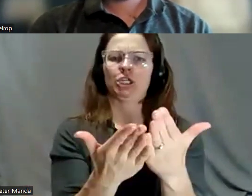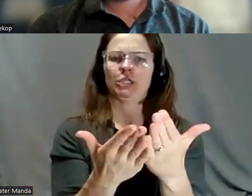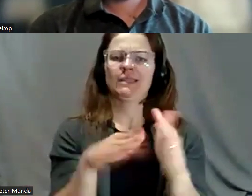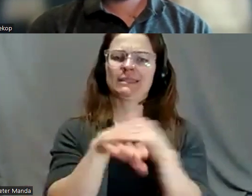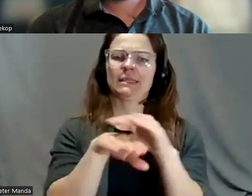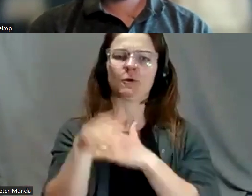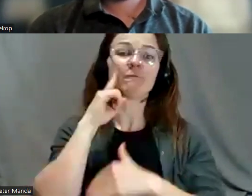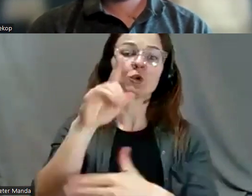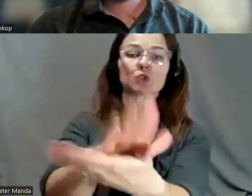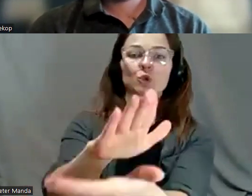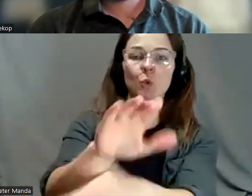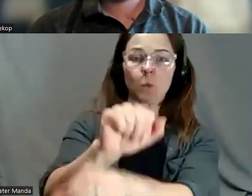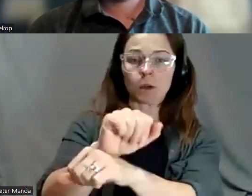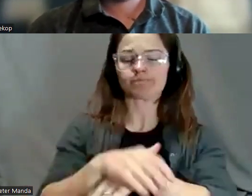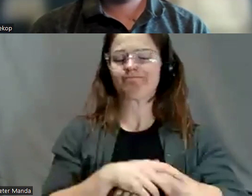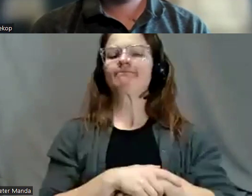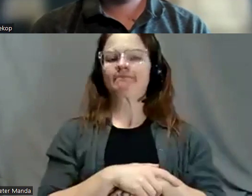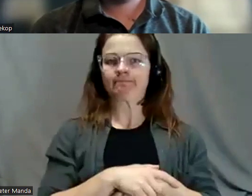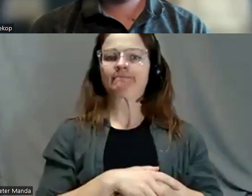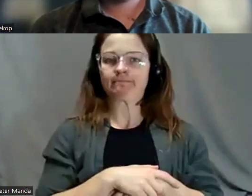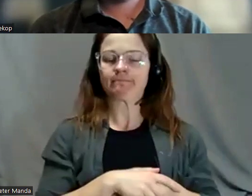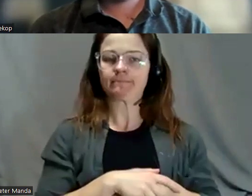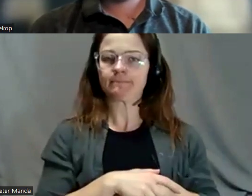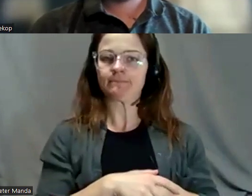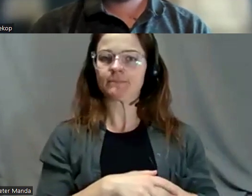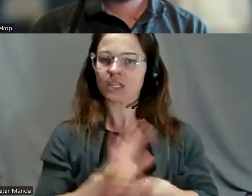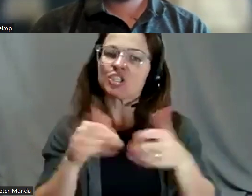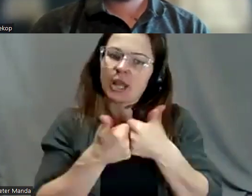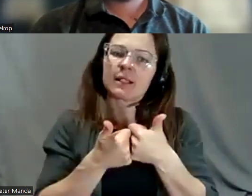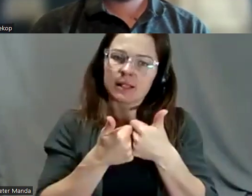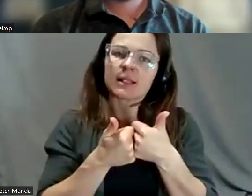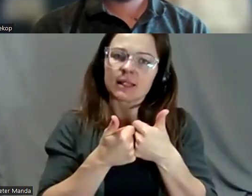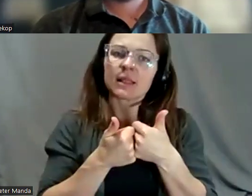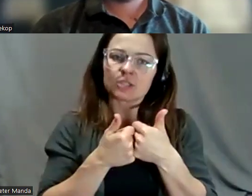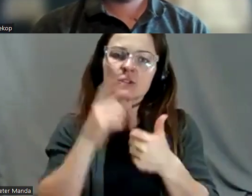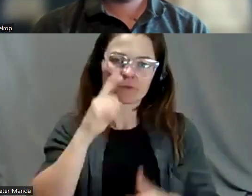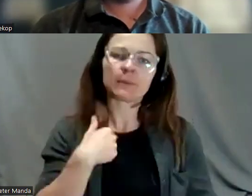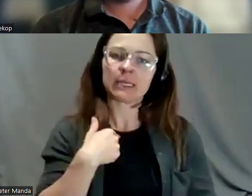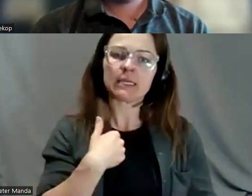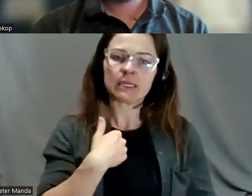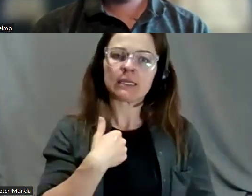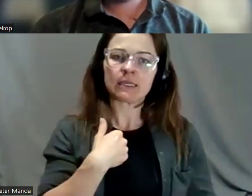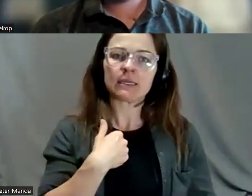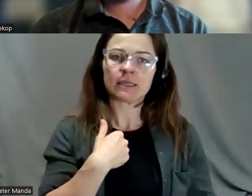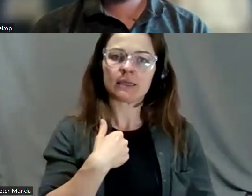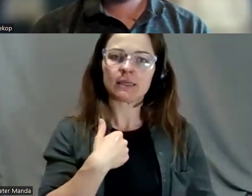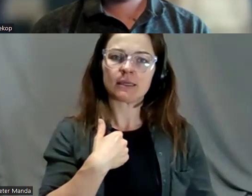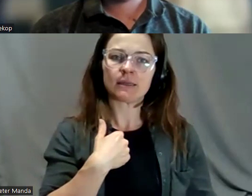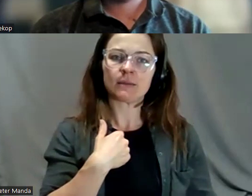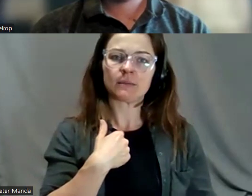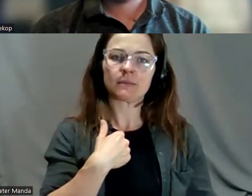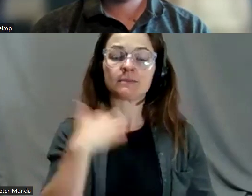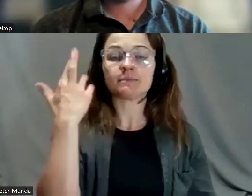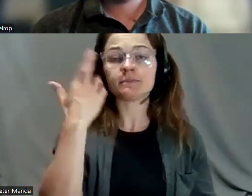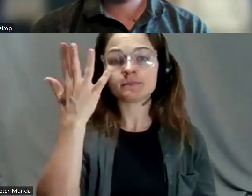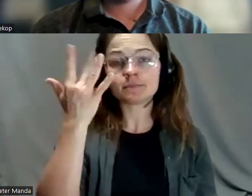for schoolwork was always a little bit of a challenge, because when